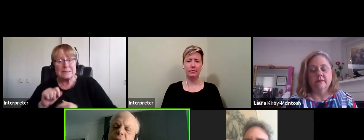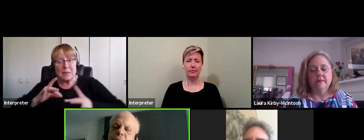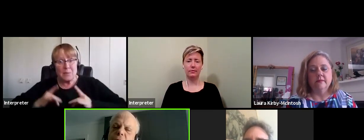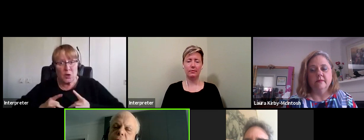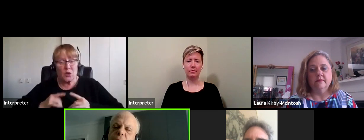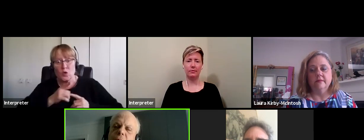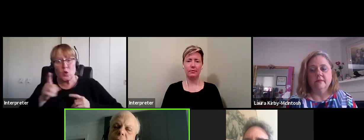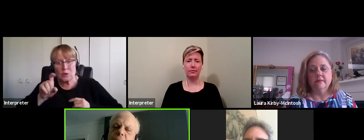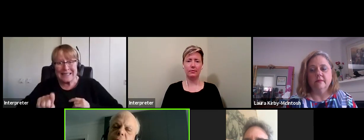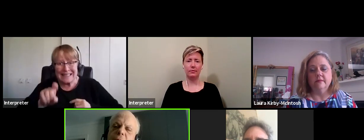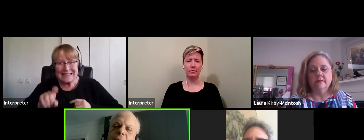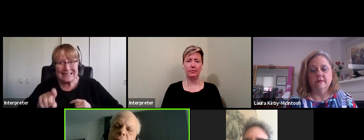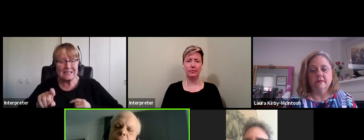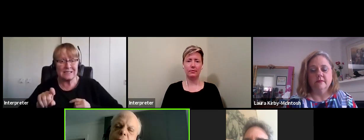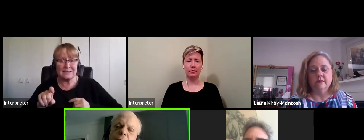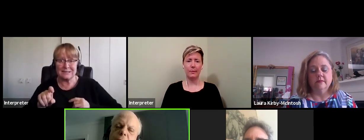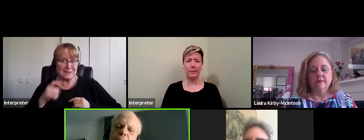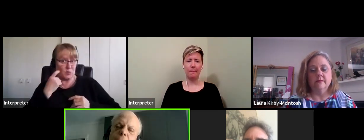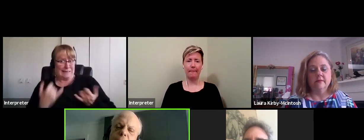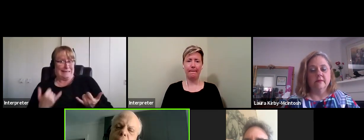needs, such as those covered in this